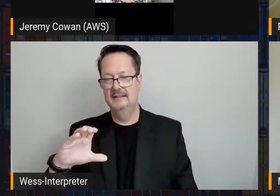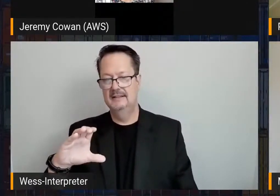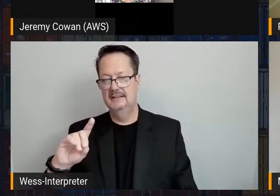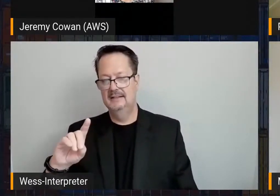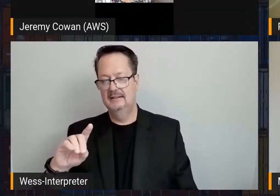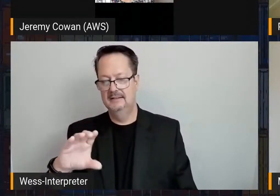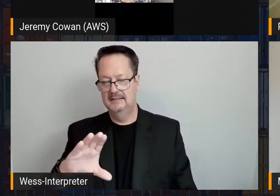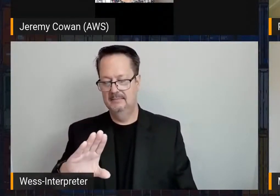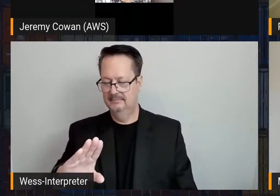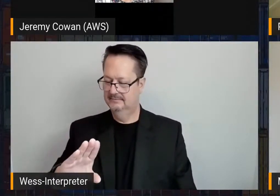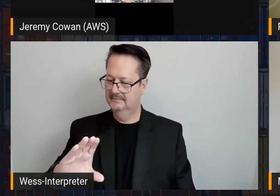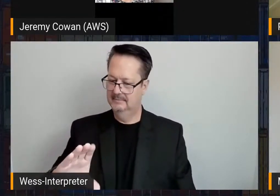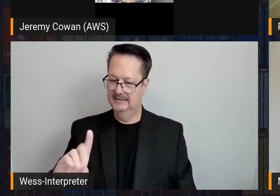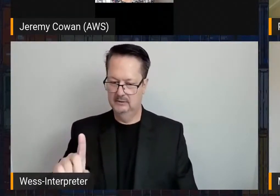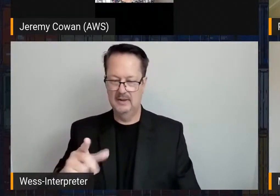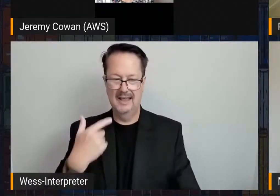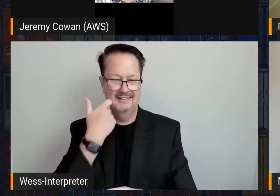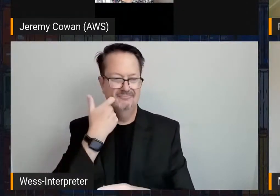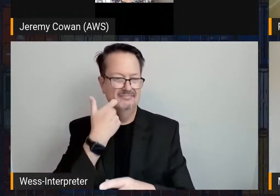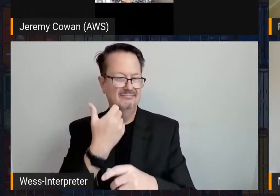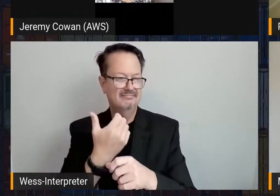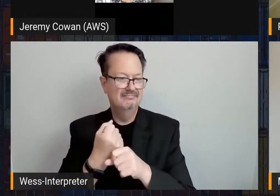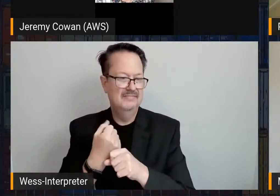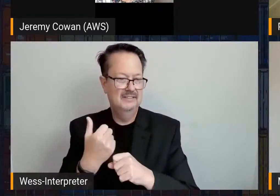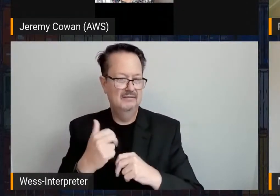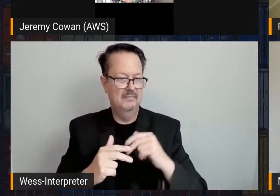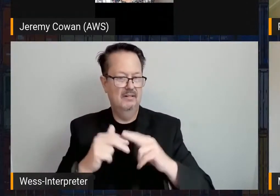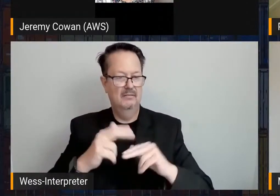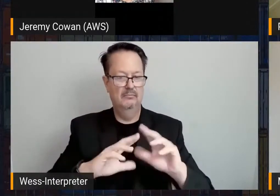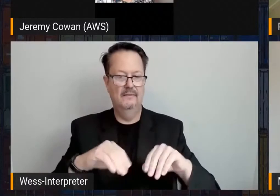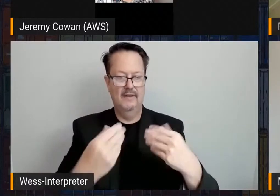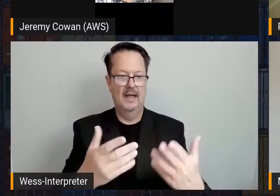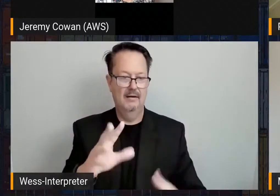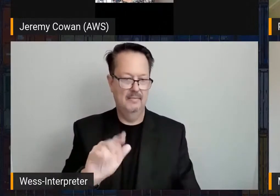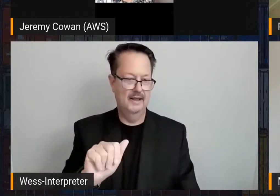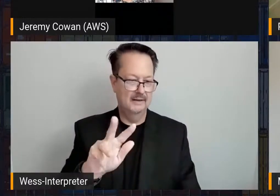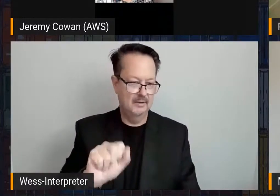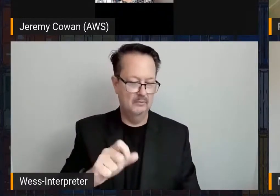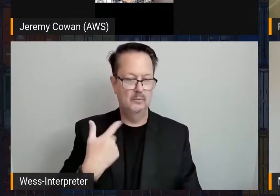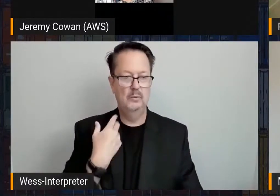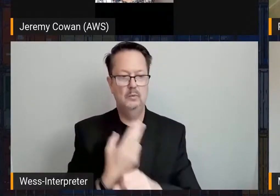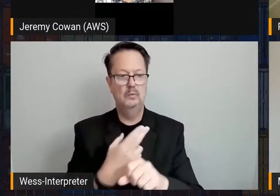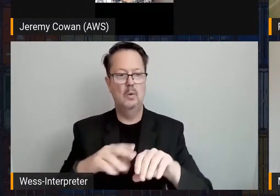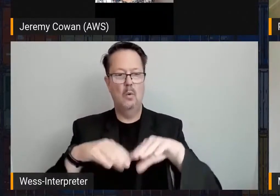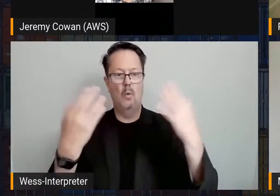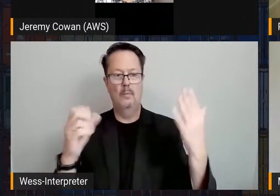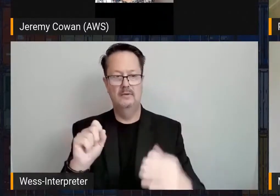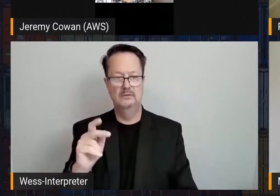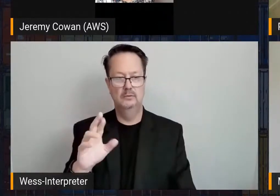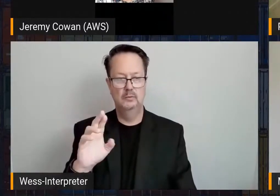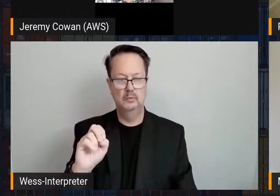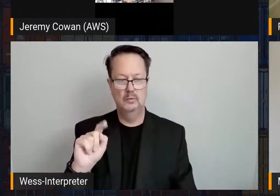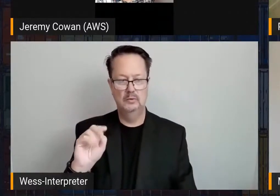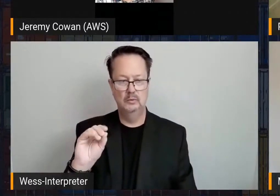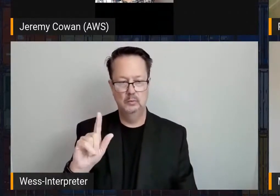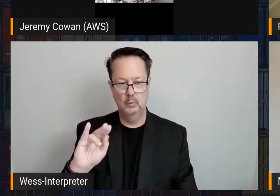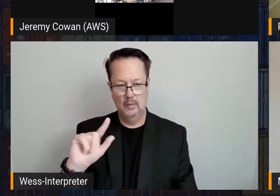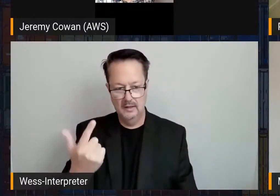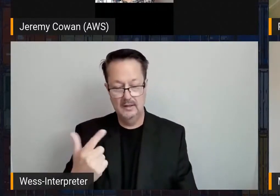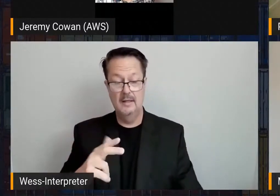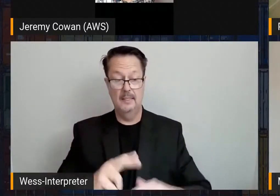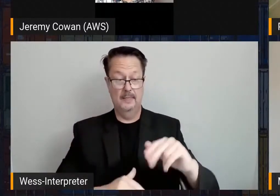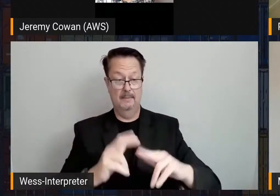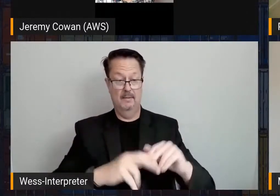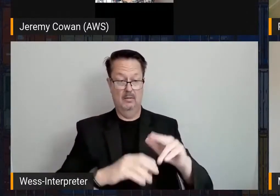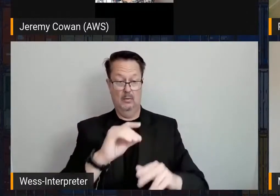latest builds provided by AWS. We use open source tooling. The build code for that is all open